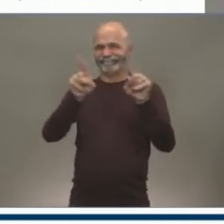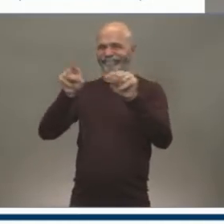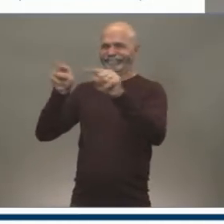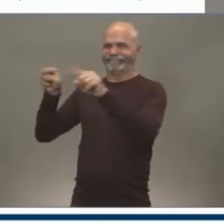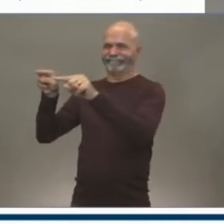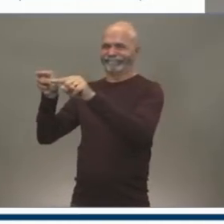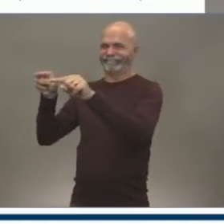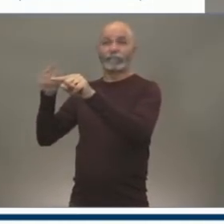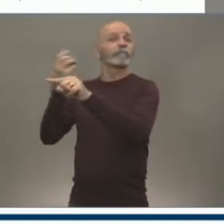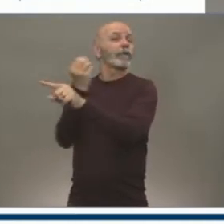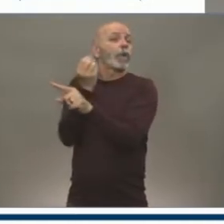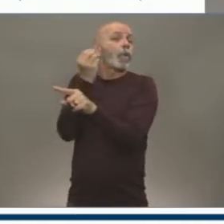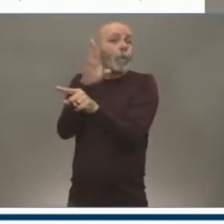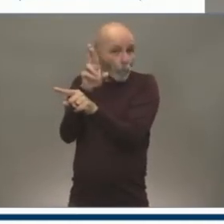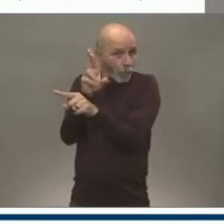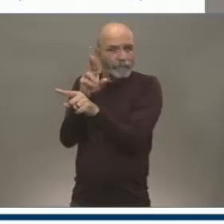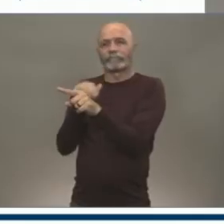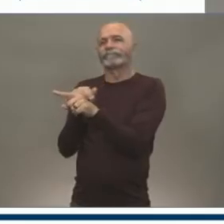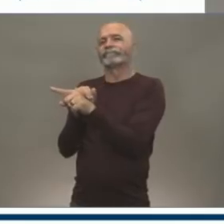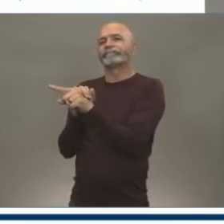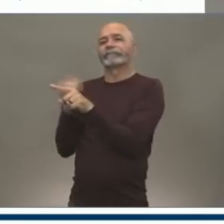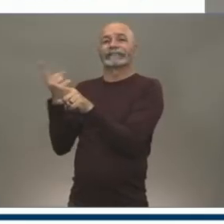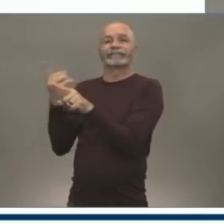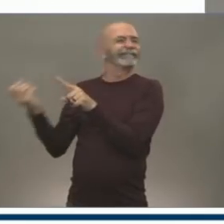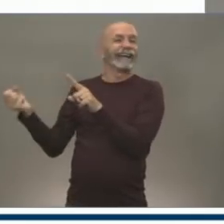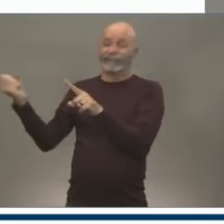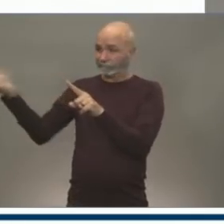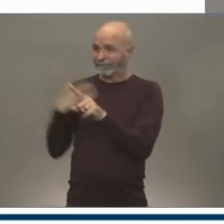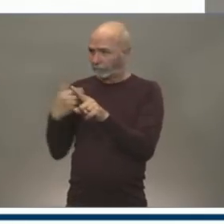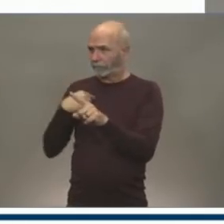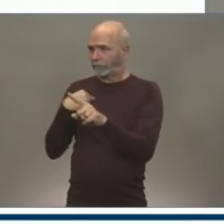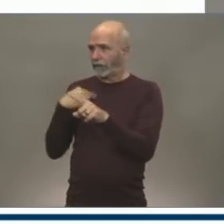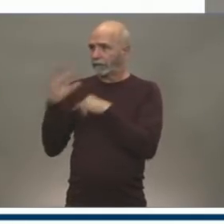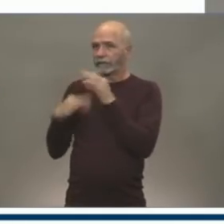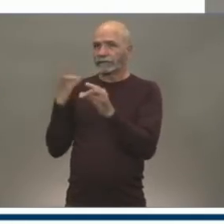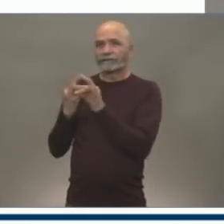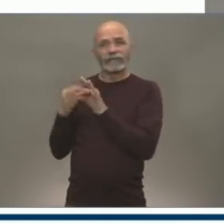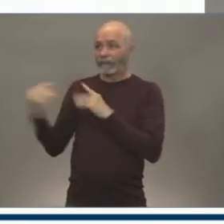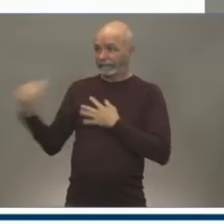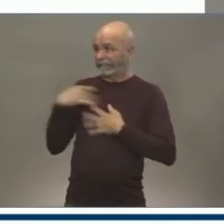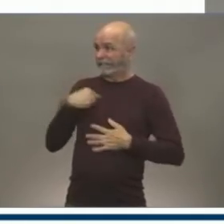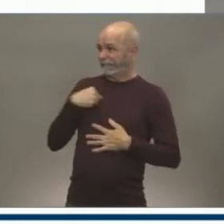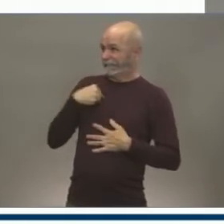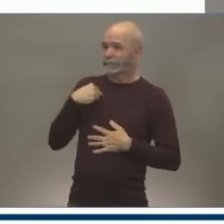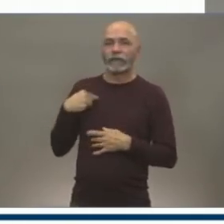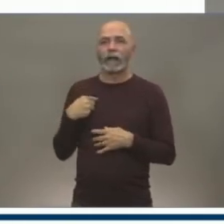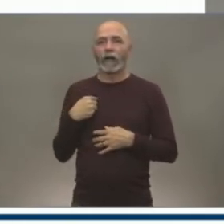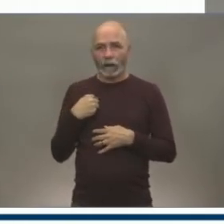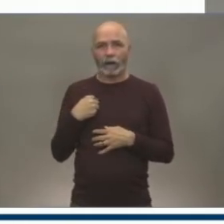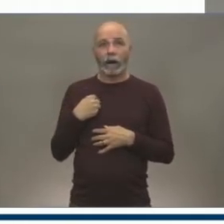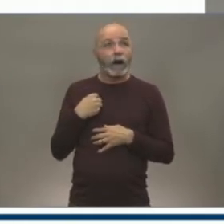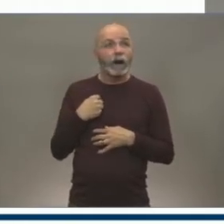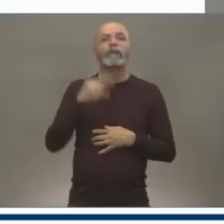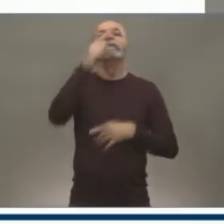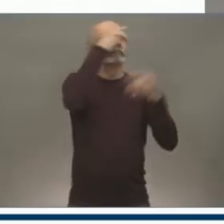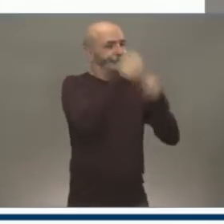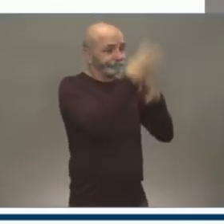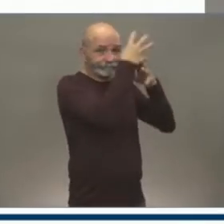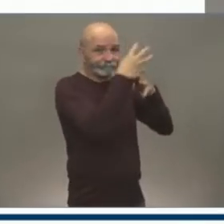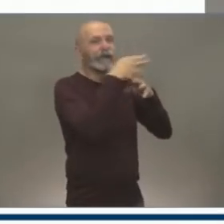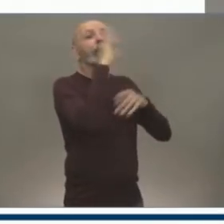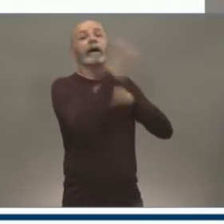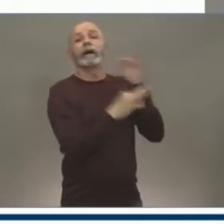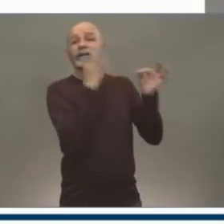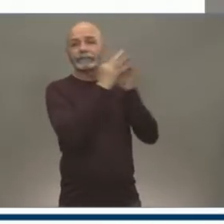who's responding to an exposure notice, you still need to do the online self-assessment to book a standard PCR